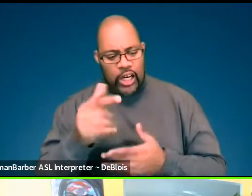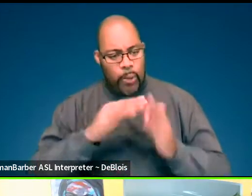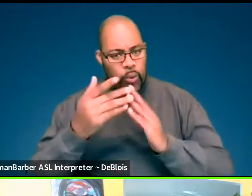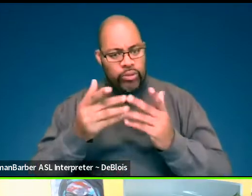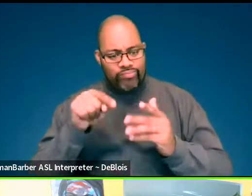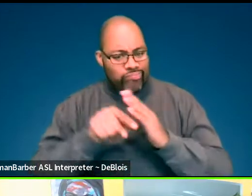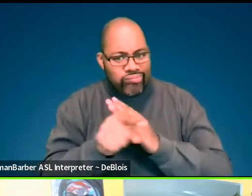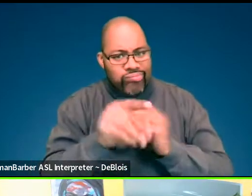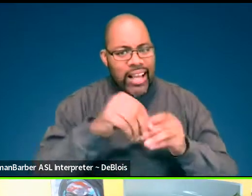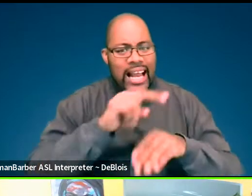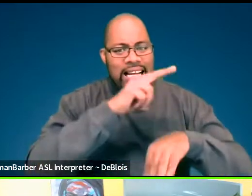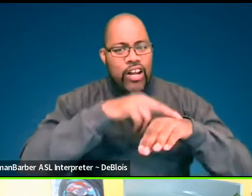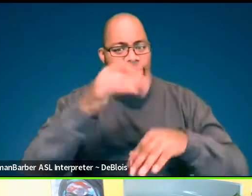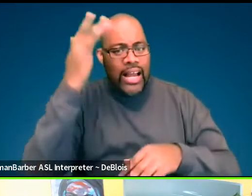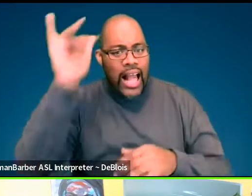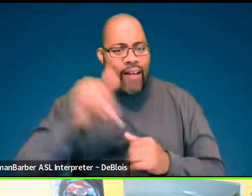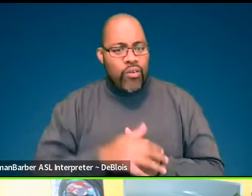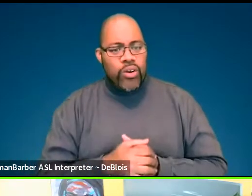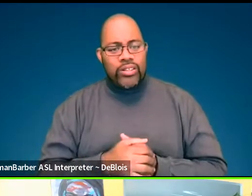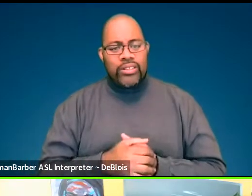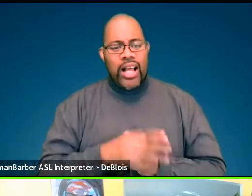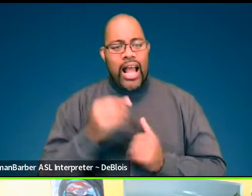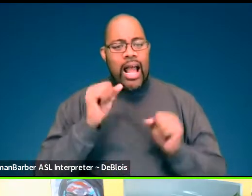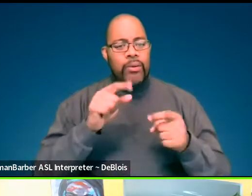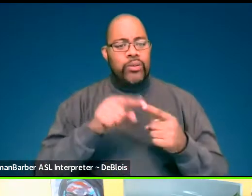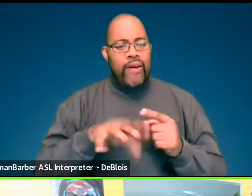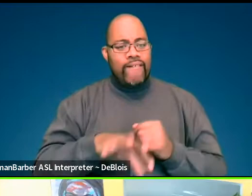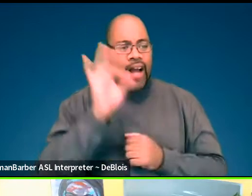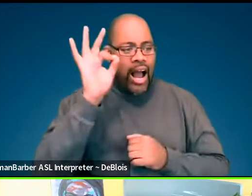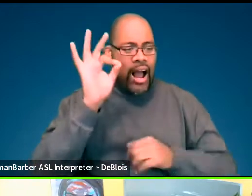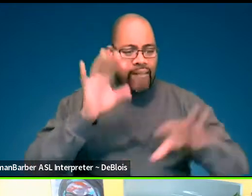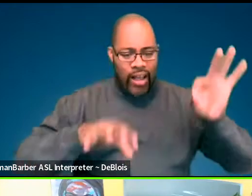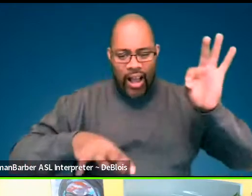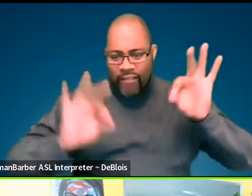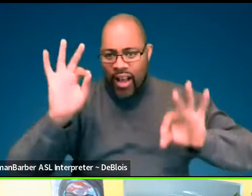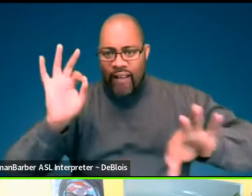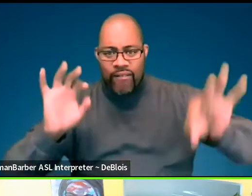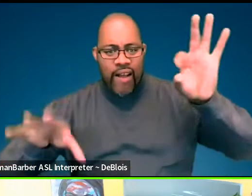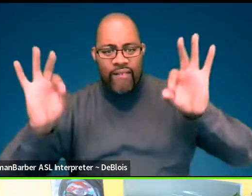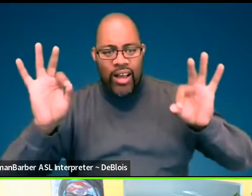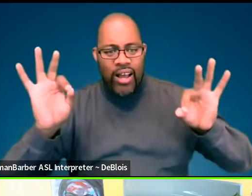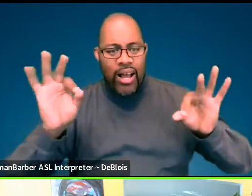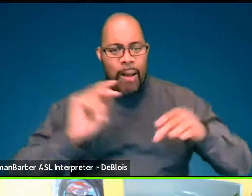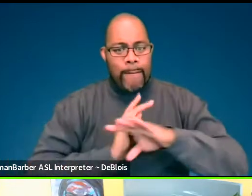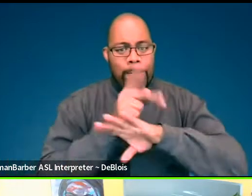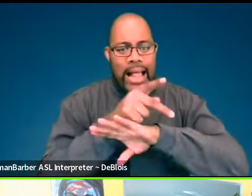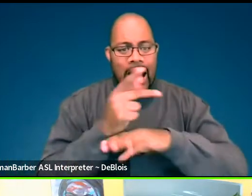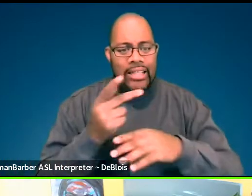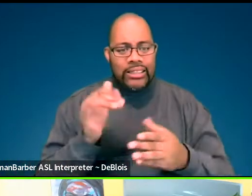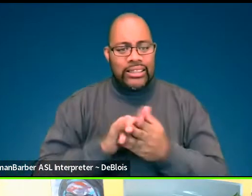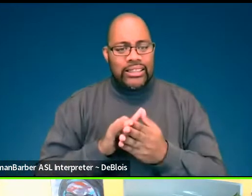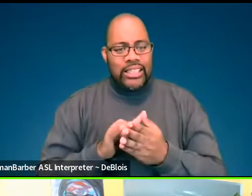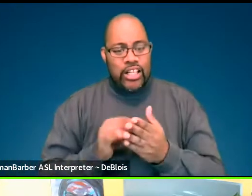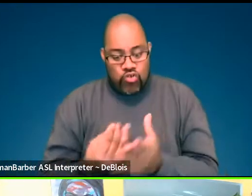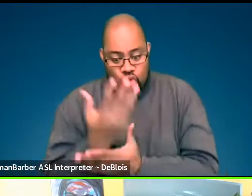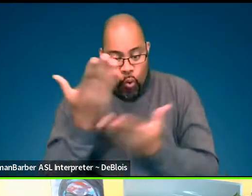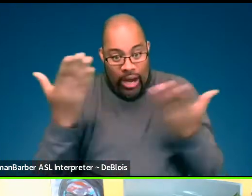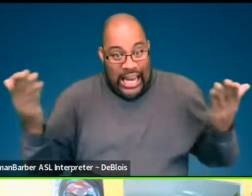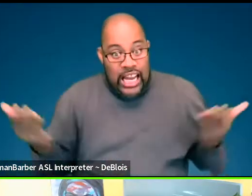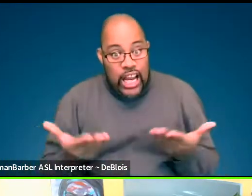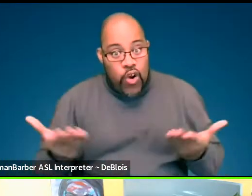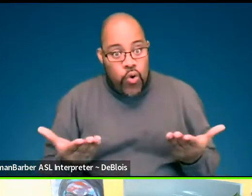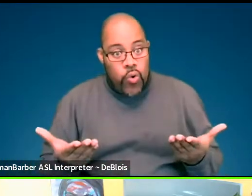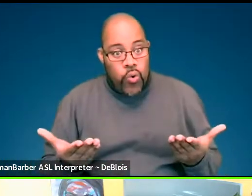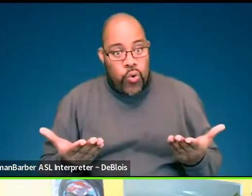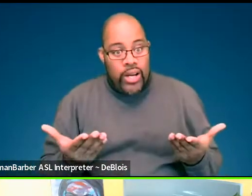the nature of California and are able to find like plants that grow here, right?